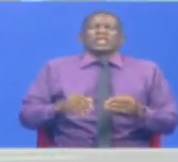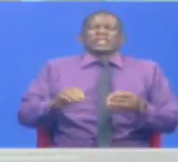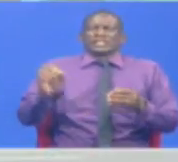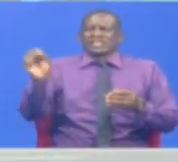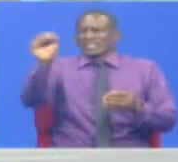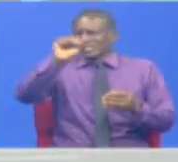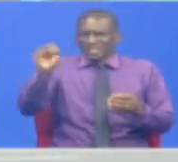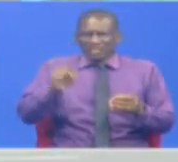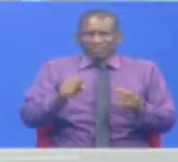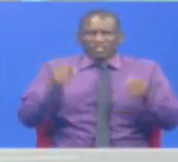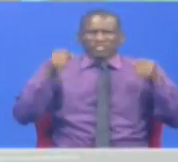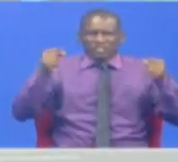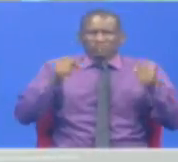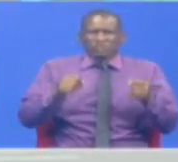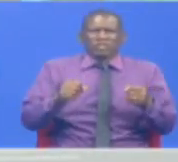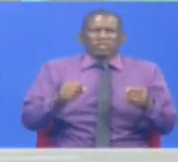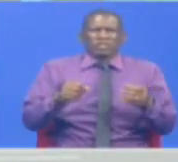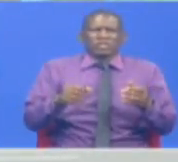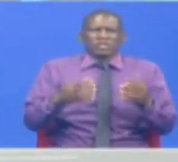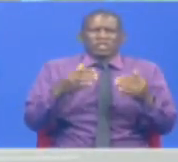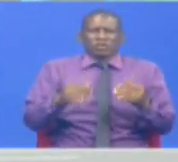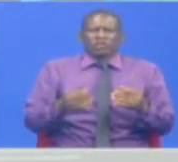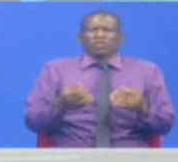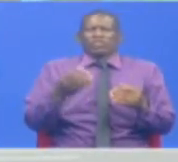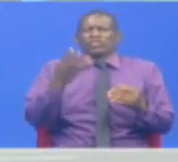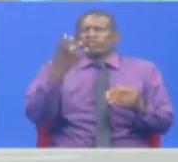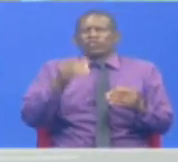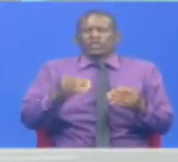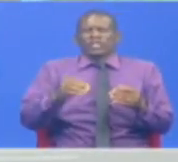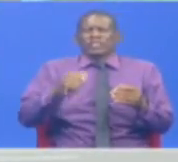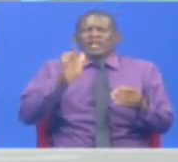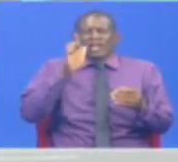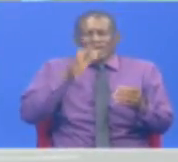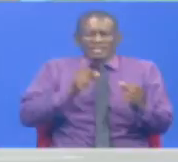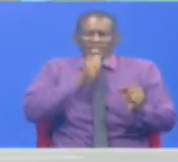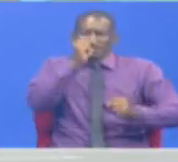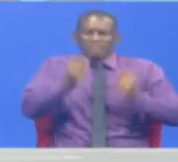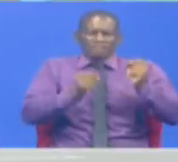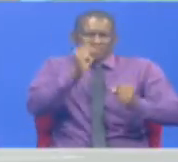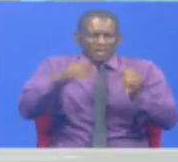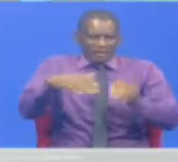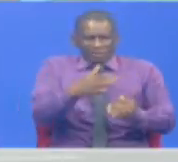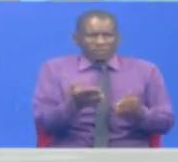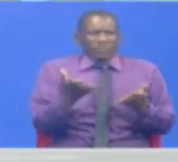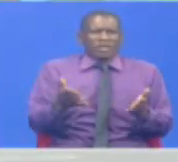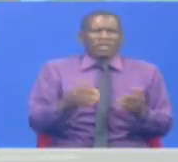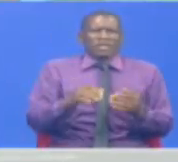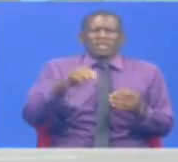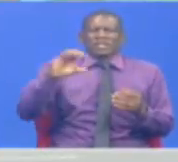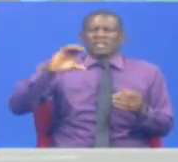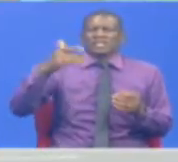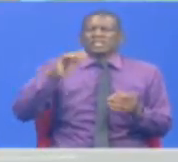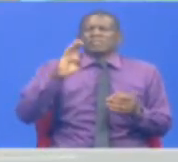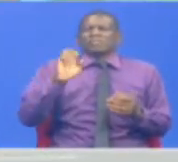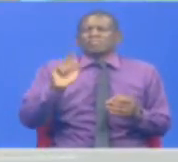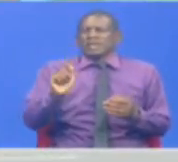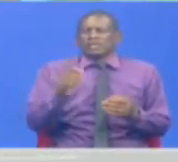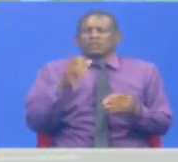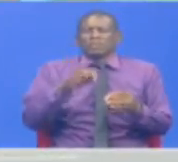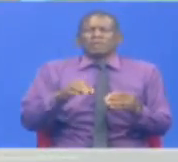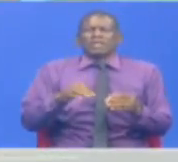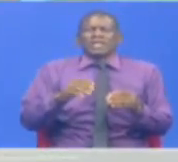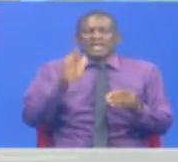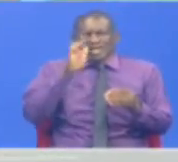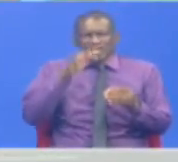40th London Marathon is it. Chebet is lined to place in London on the 4th of October. Our reporter Lois